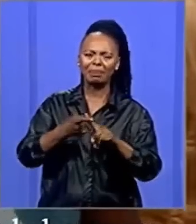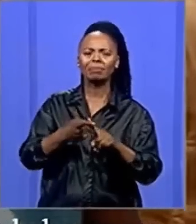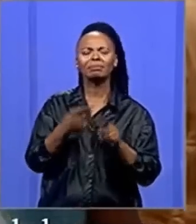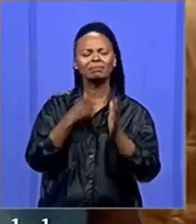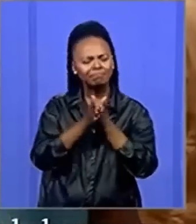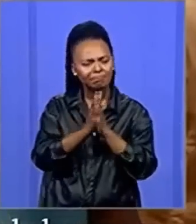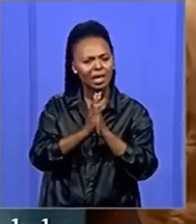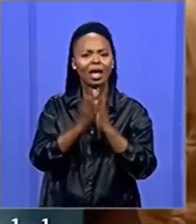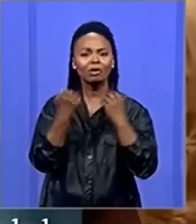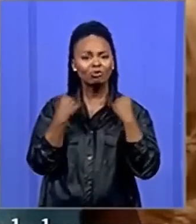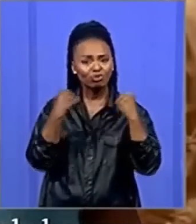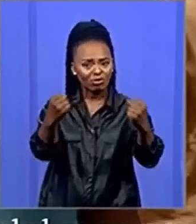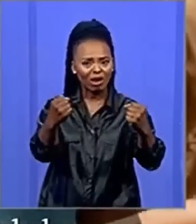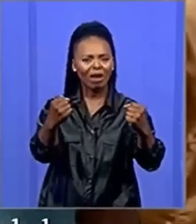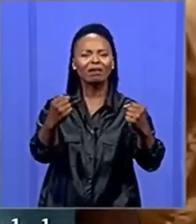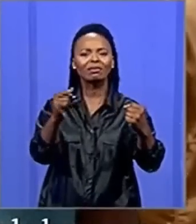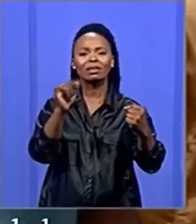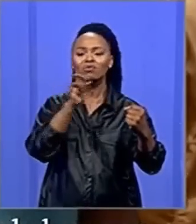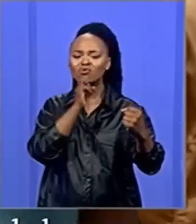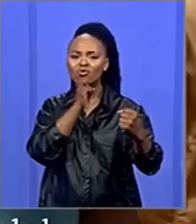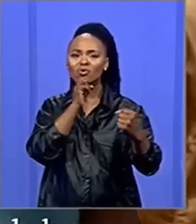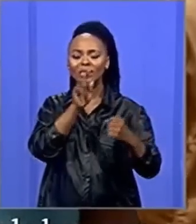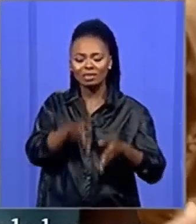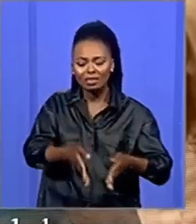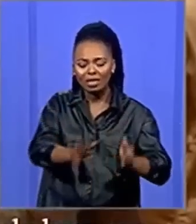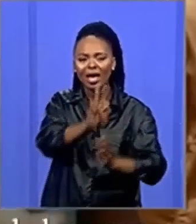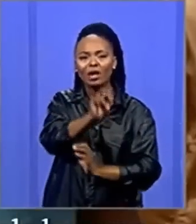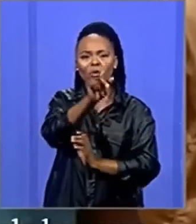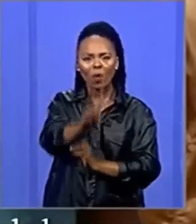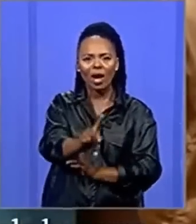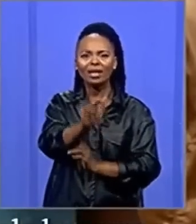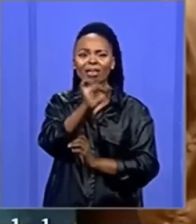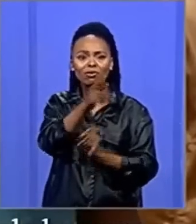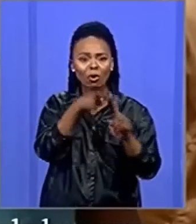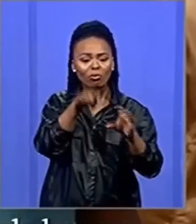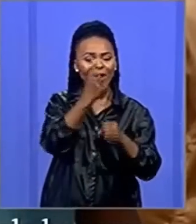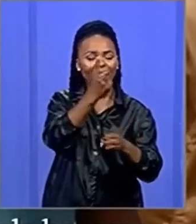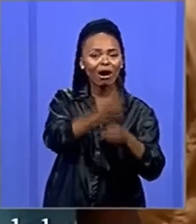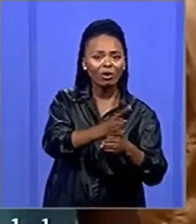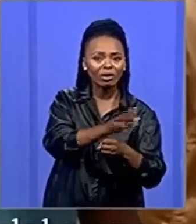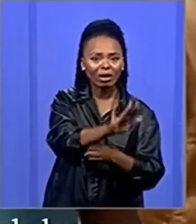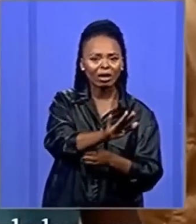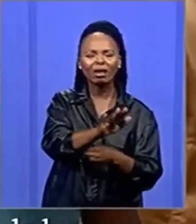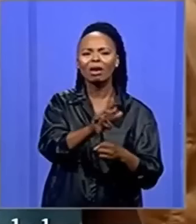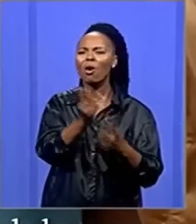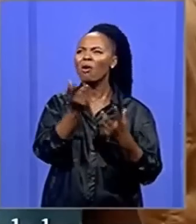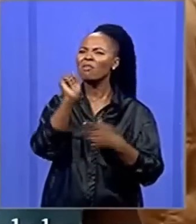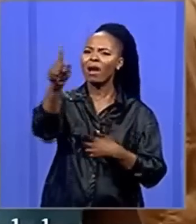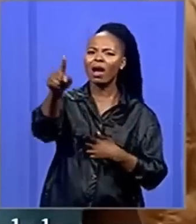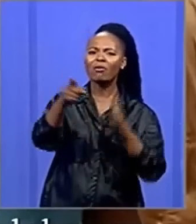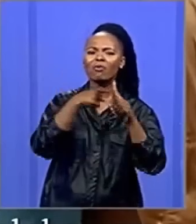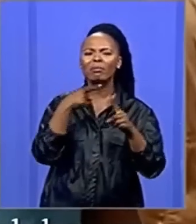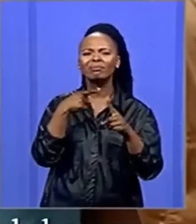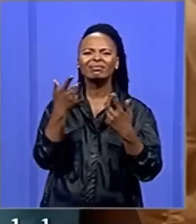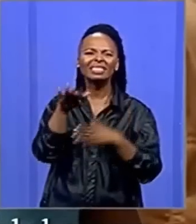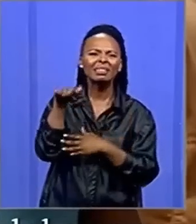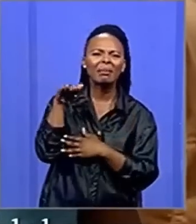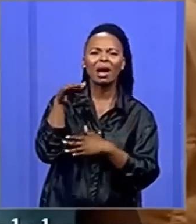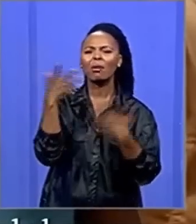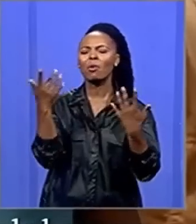bakgannedi ba rena ba dikoloi ba ba usang this N1 from bo Gauteng to as far as bo Zimbabwe bo Messina ka